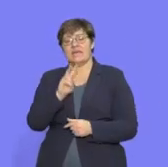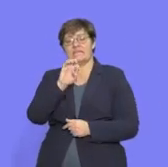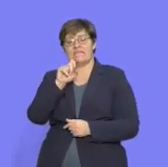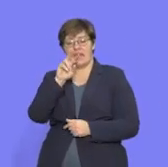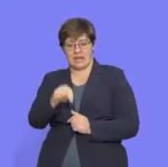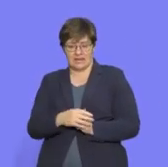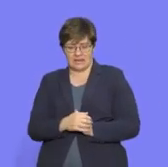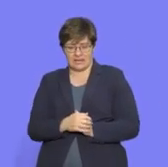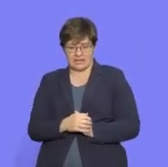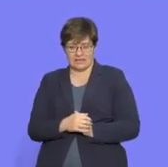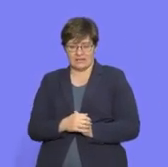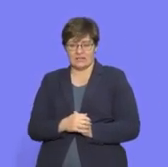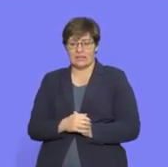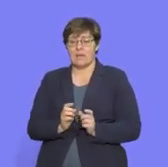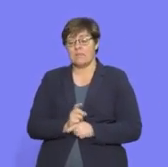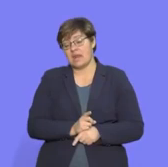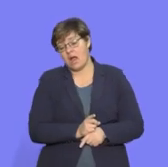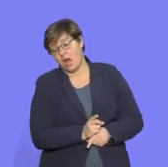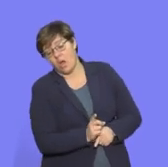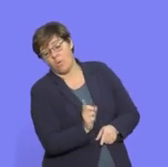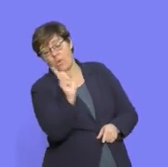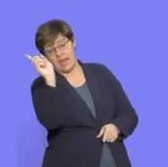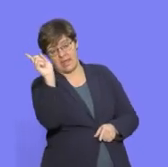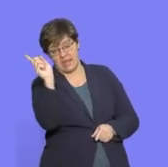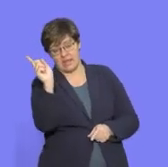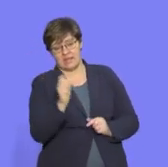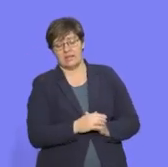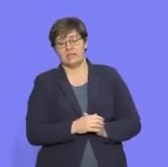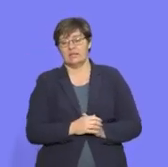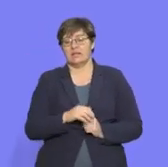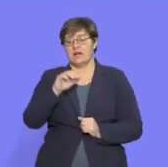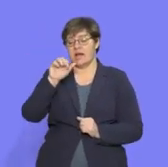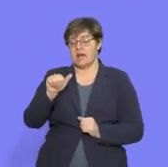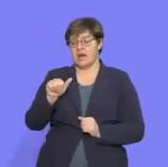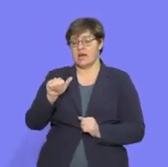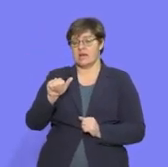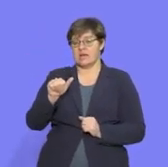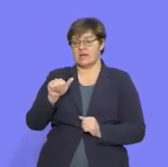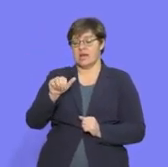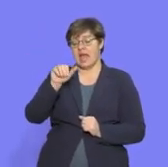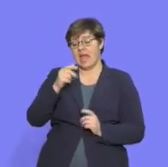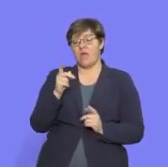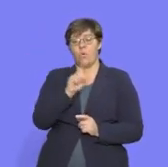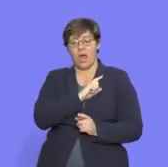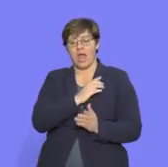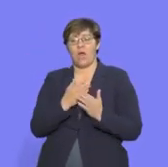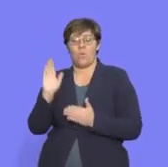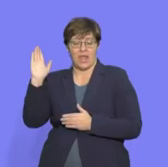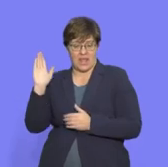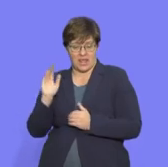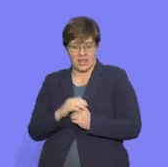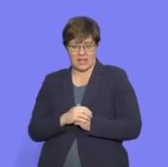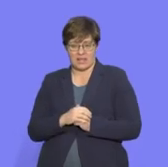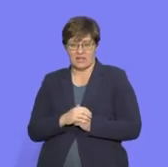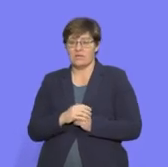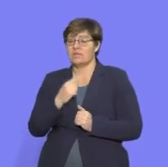going to be a vein. If it goes away from the heart, A for away, right,